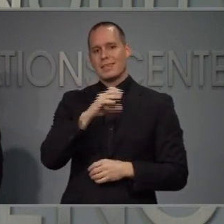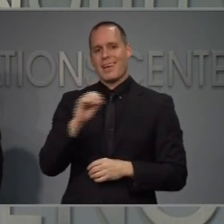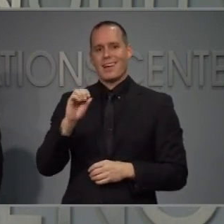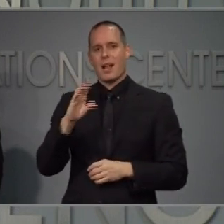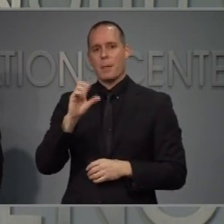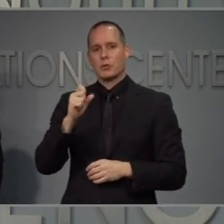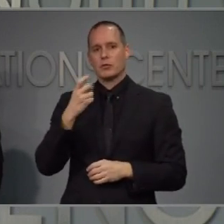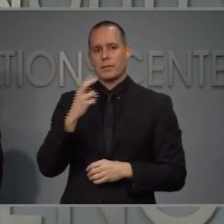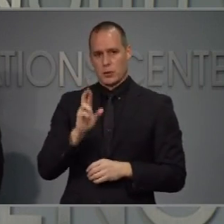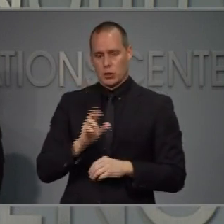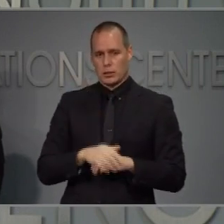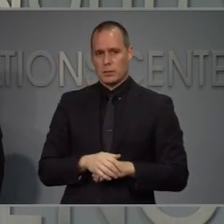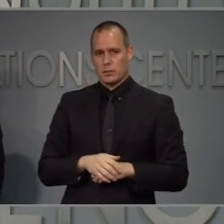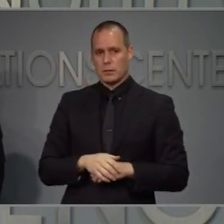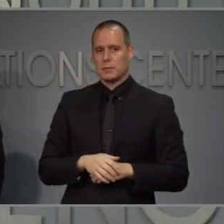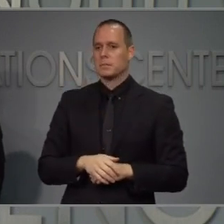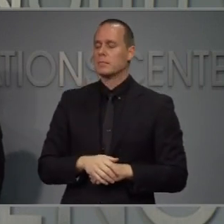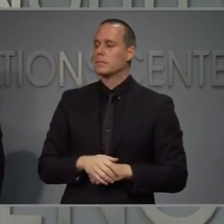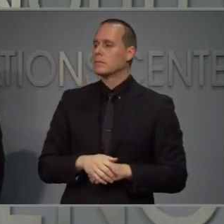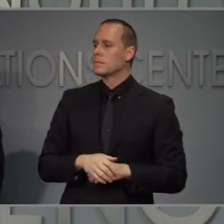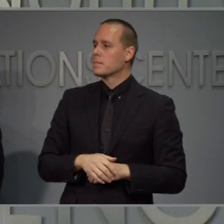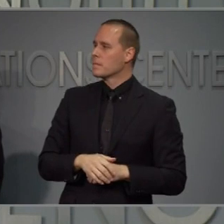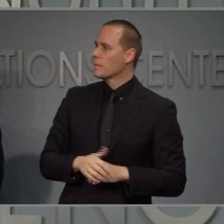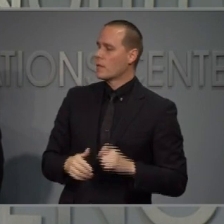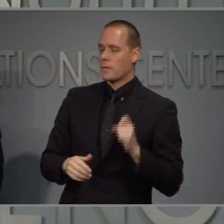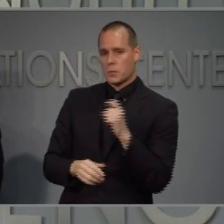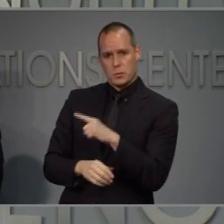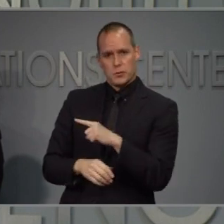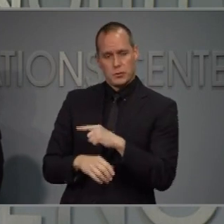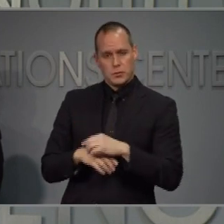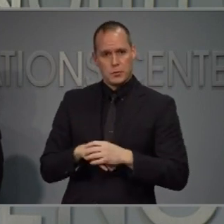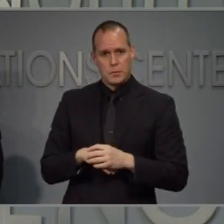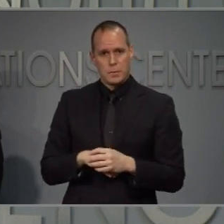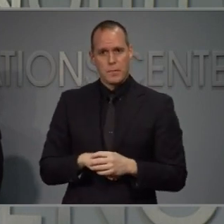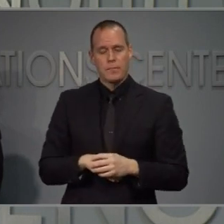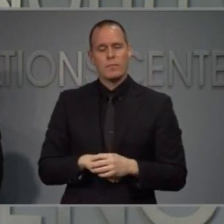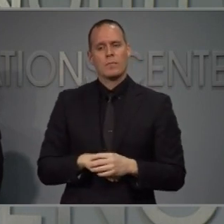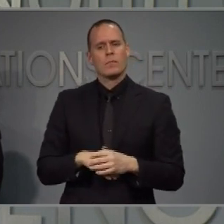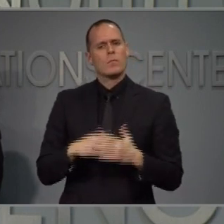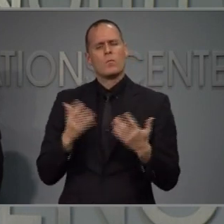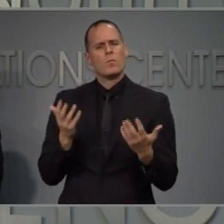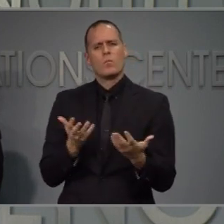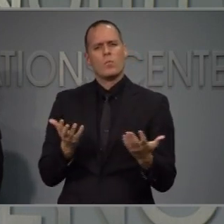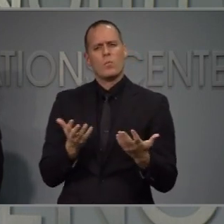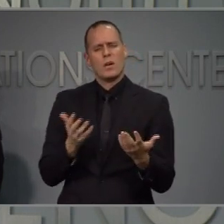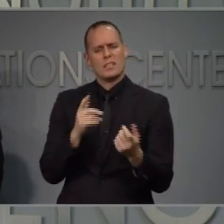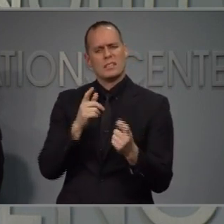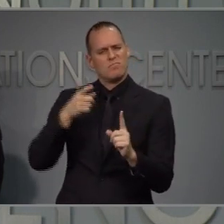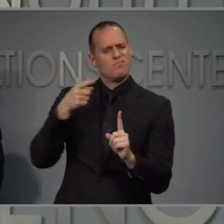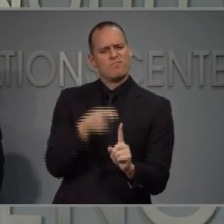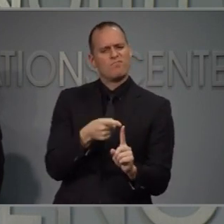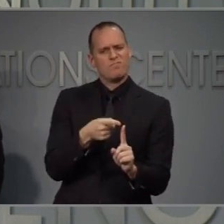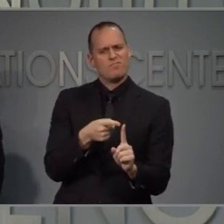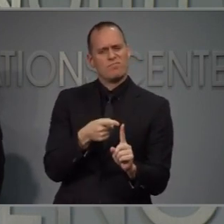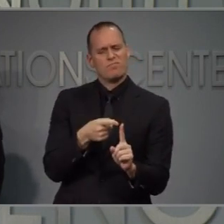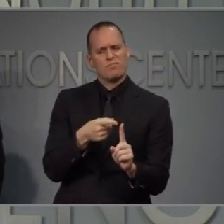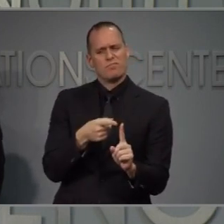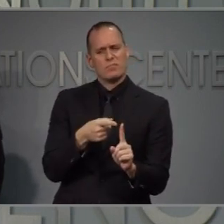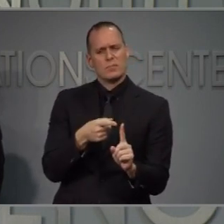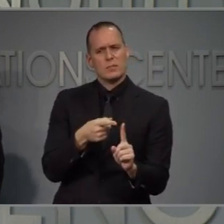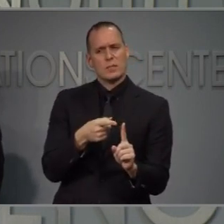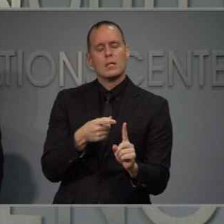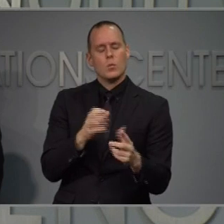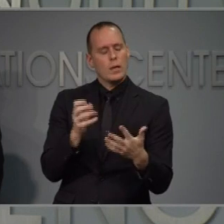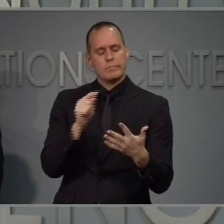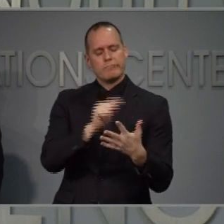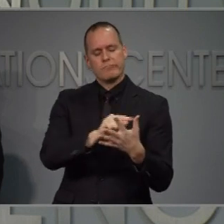Hi, Governor Cooper. My name is Jonathan Alexander with the News and Observer. What specific conditions would need to be met